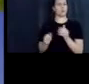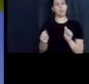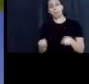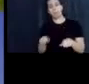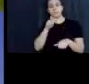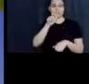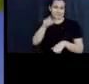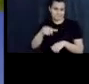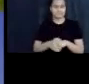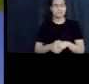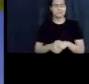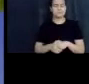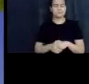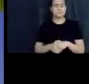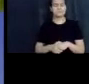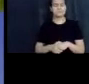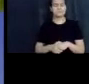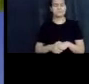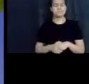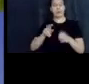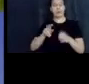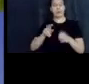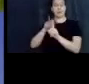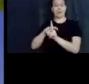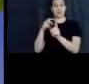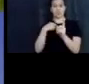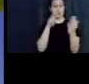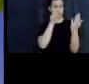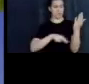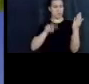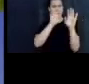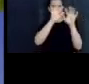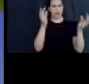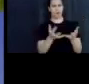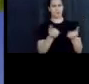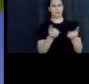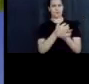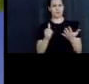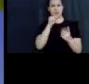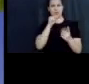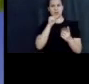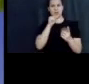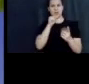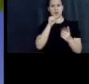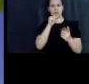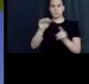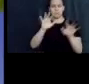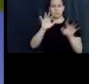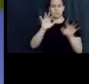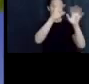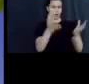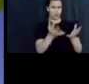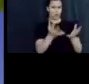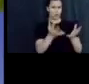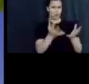application on a holistic basis, which just means we look at everything you put in your application, basically your extracurricular activities,